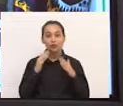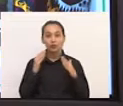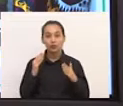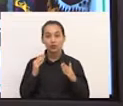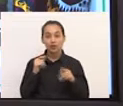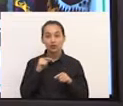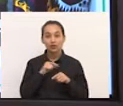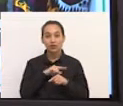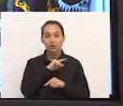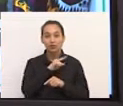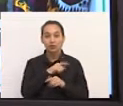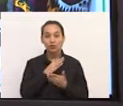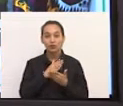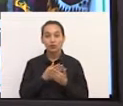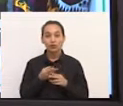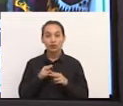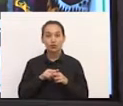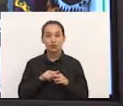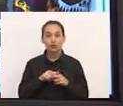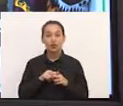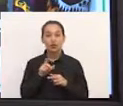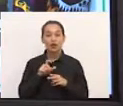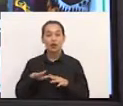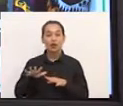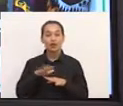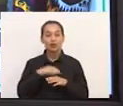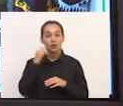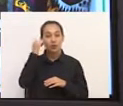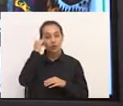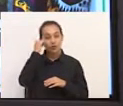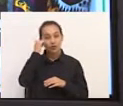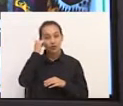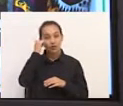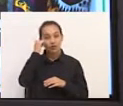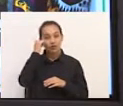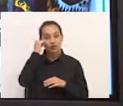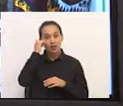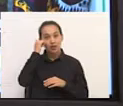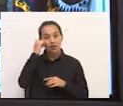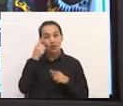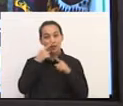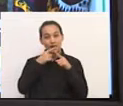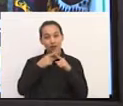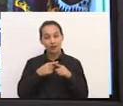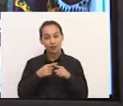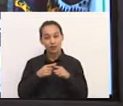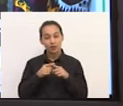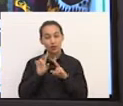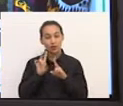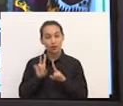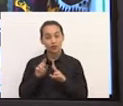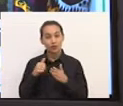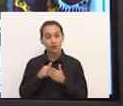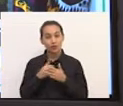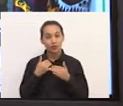kuchiga ega bo'lganligi uchun ham xalqimiz xotirasida abadiy muhrlanib, bizlargacha yetib kelgan. Shu sababdan